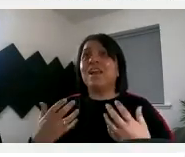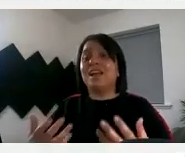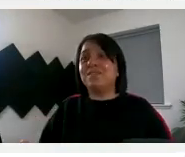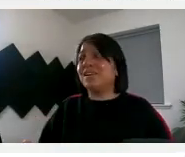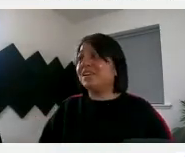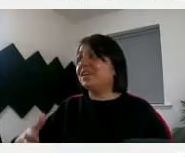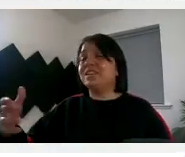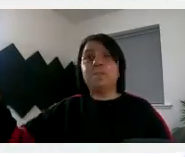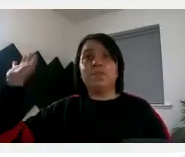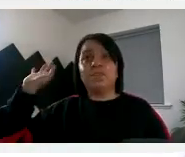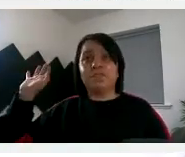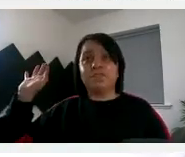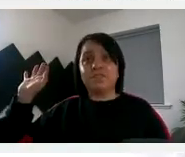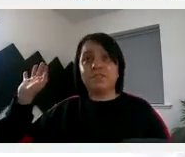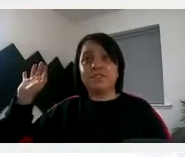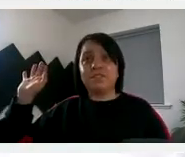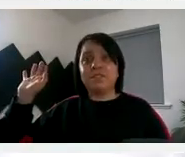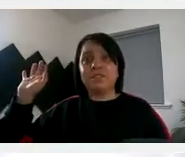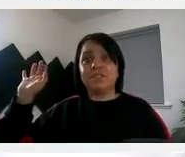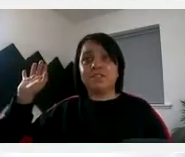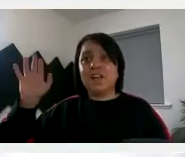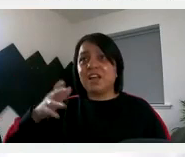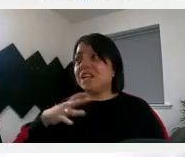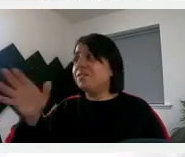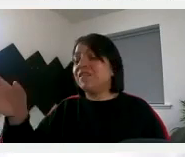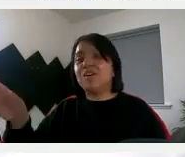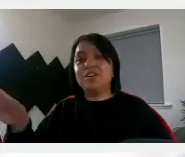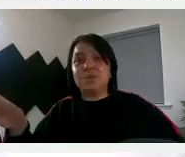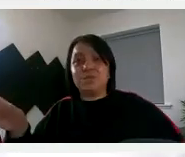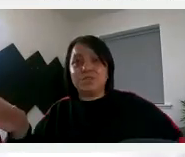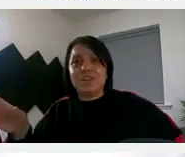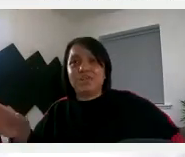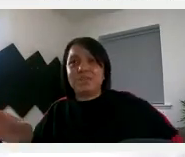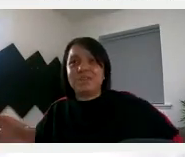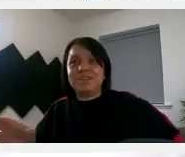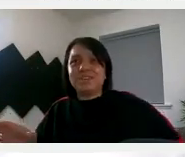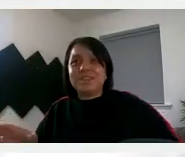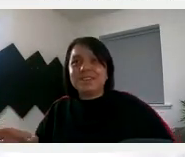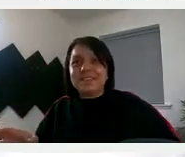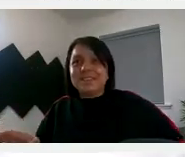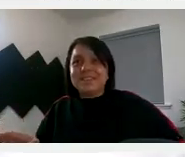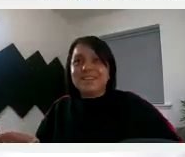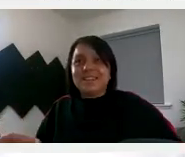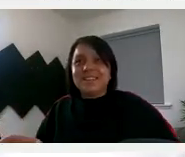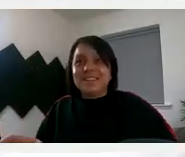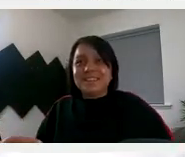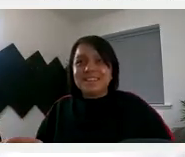really angry, you can say bugger off. Has anybody ever heard of the word bugger off before?